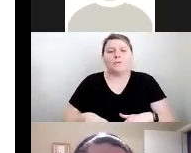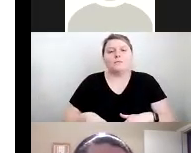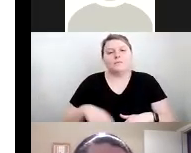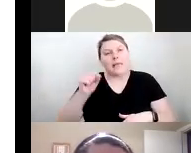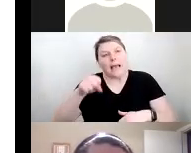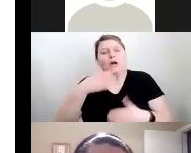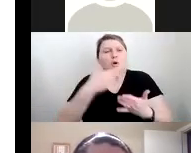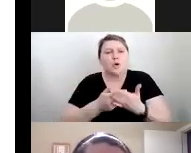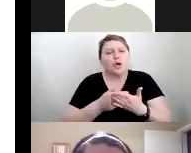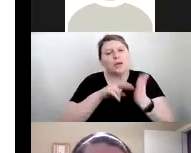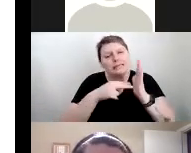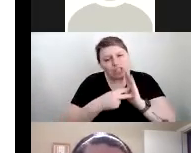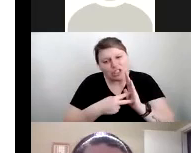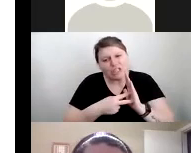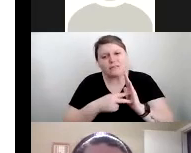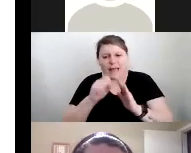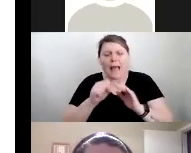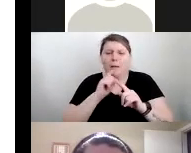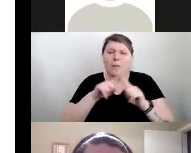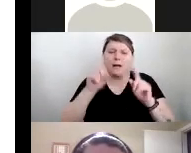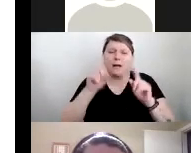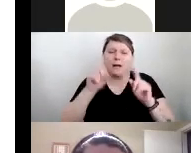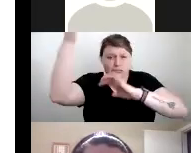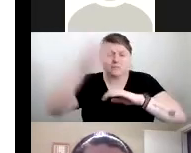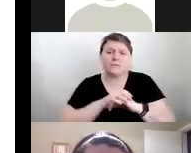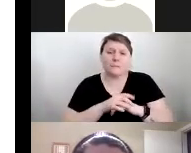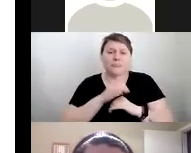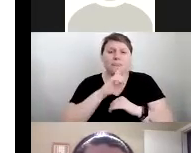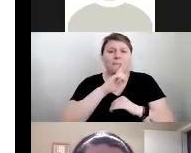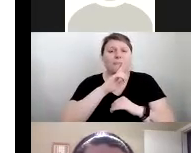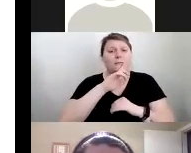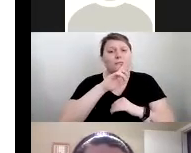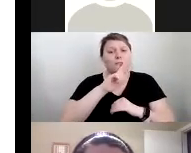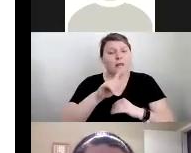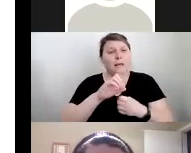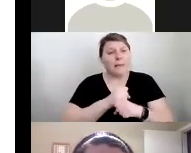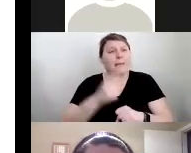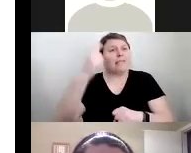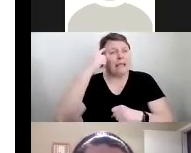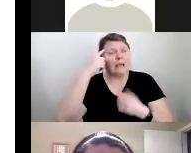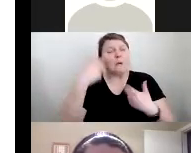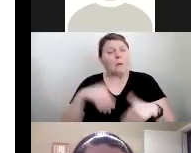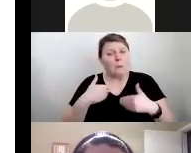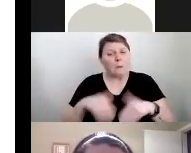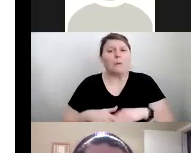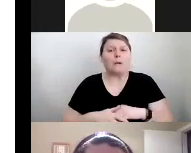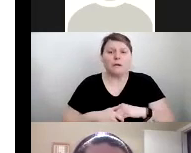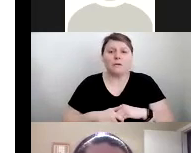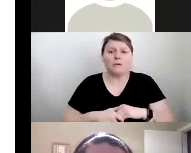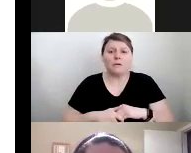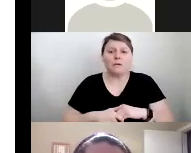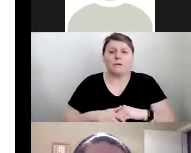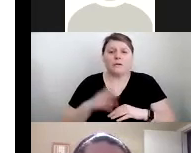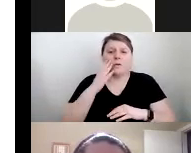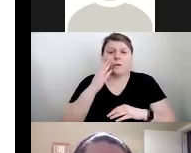medical missions can go wrong. And it really hit home some of the toxicity, I